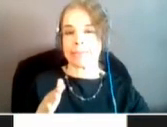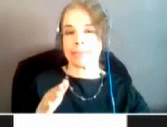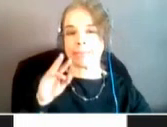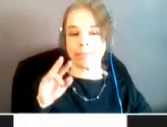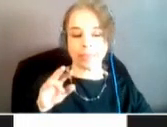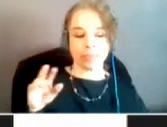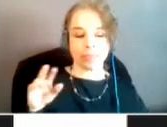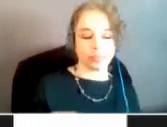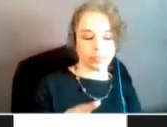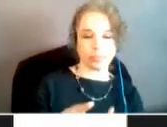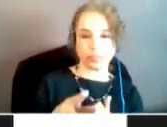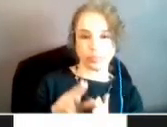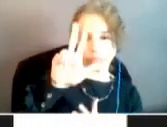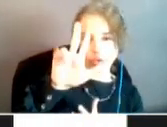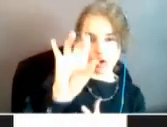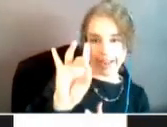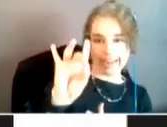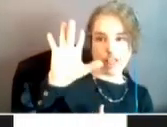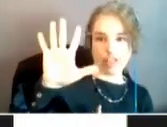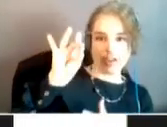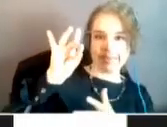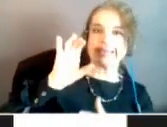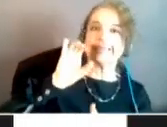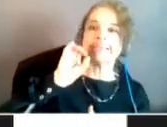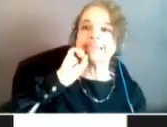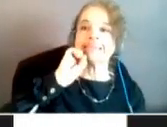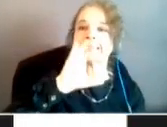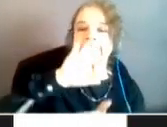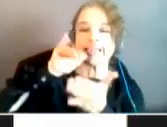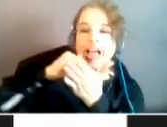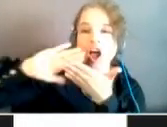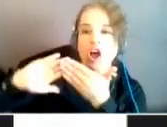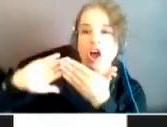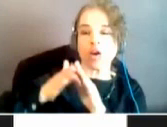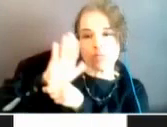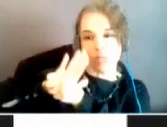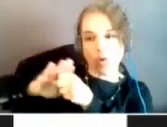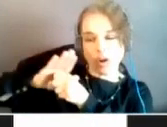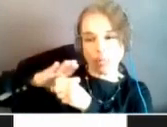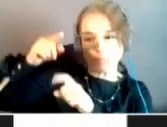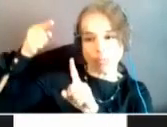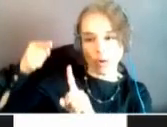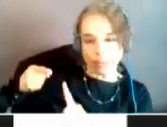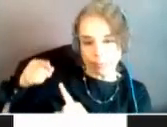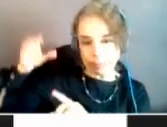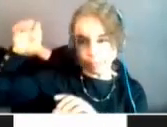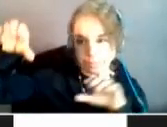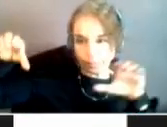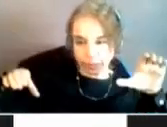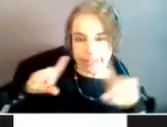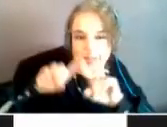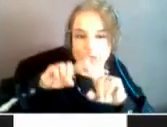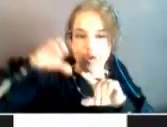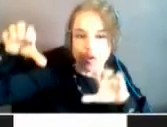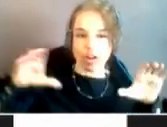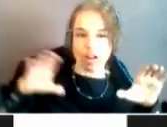looking at our 38 senior centers and community focal points. So